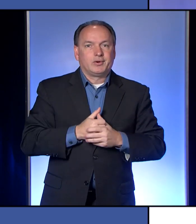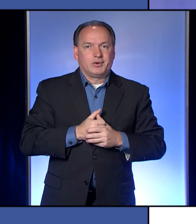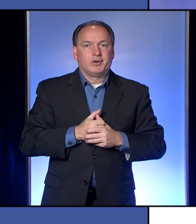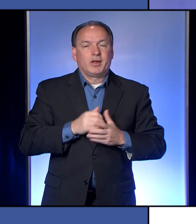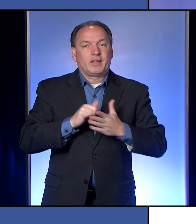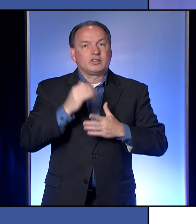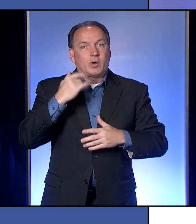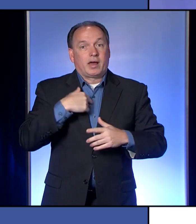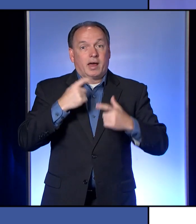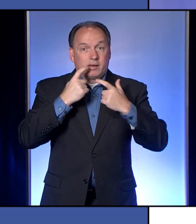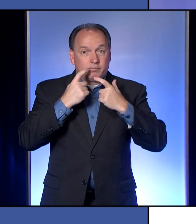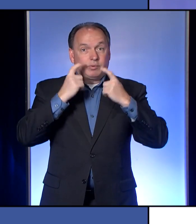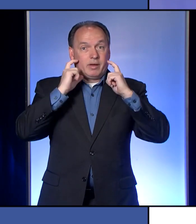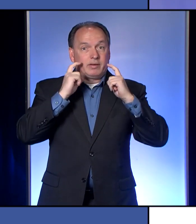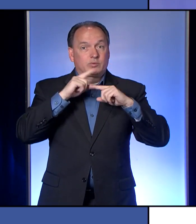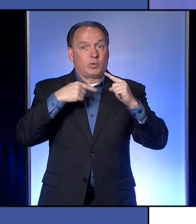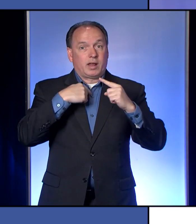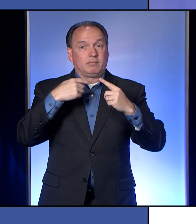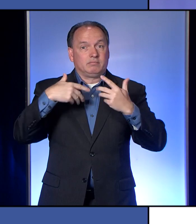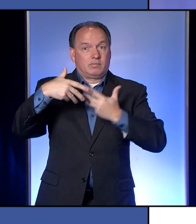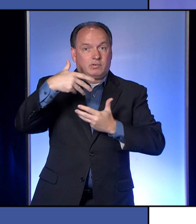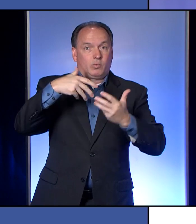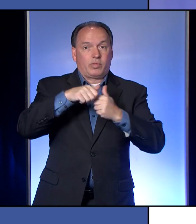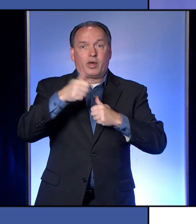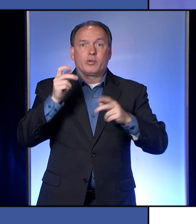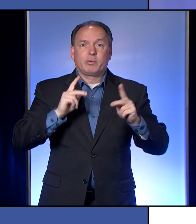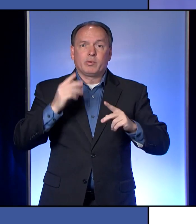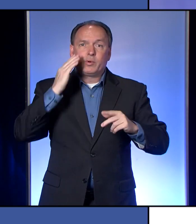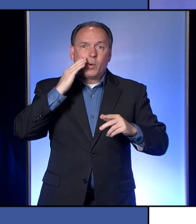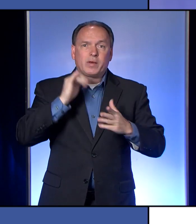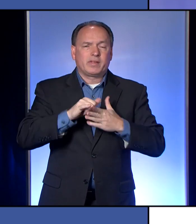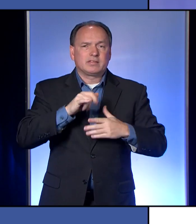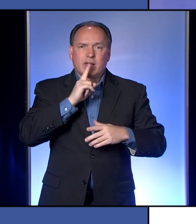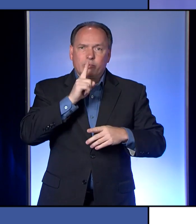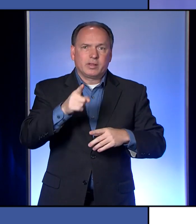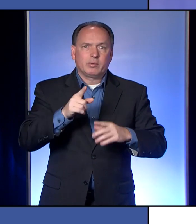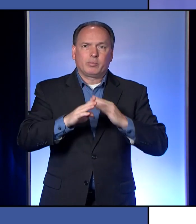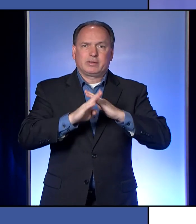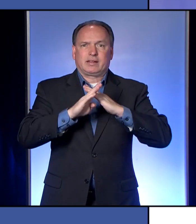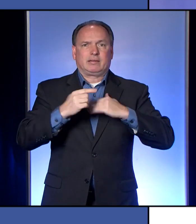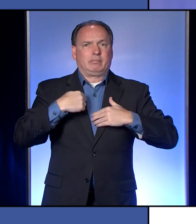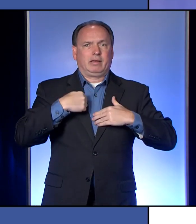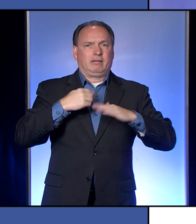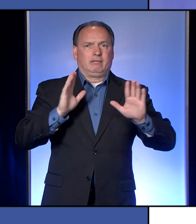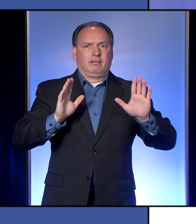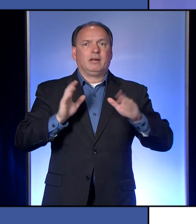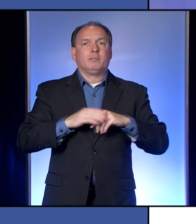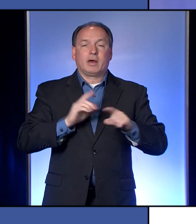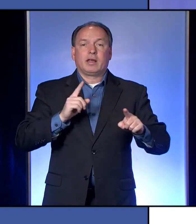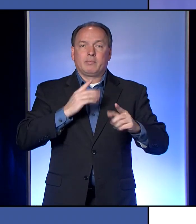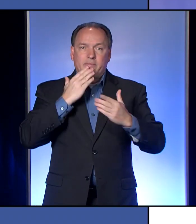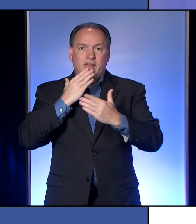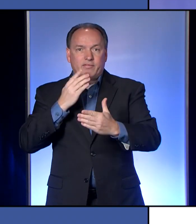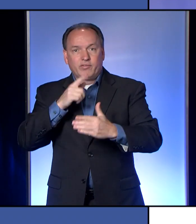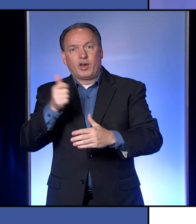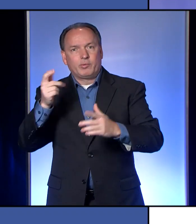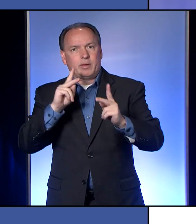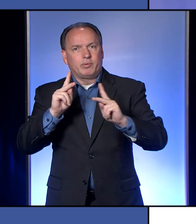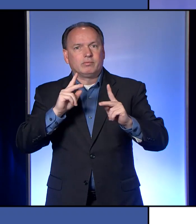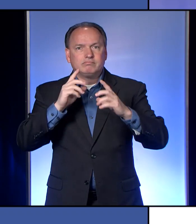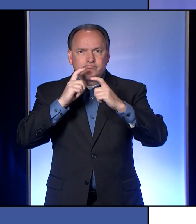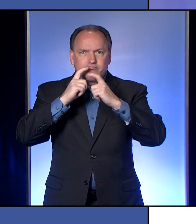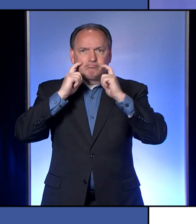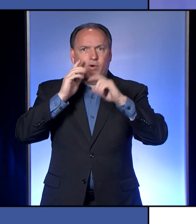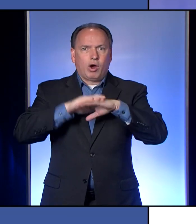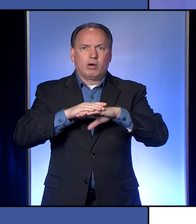why I put my mask on when I'm around other people, knowing that it's not really protecting me. And I appreciate it when others wear their mask. So that's the